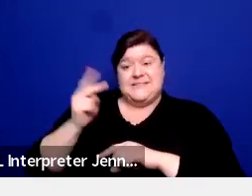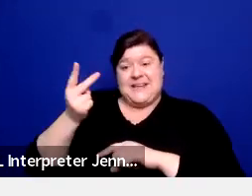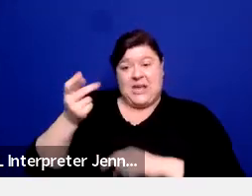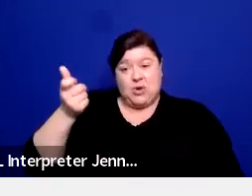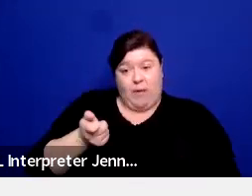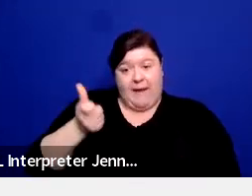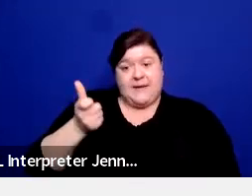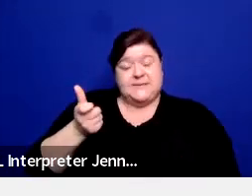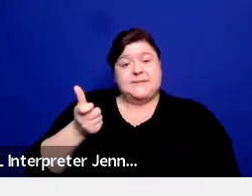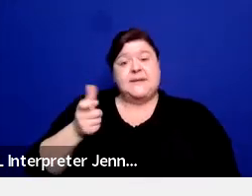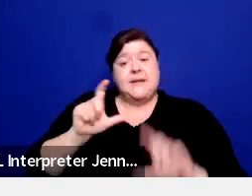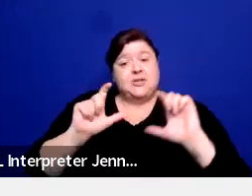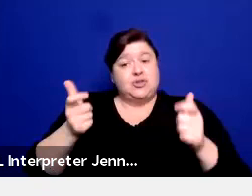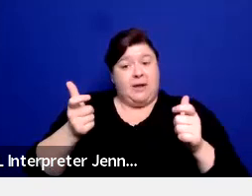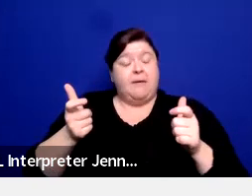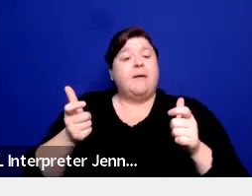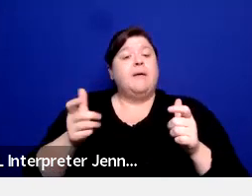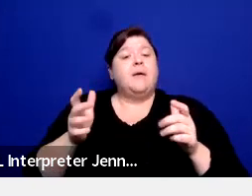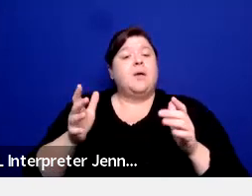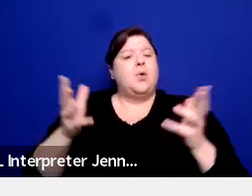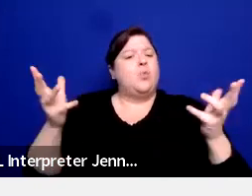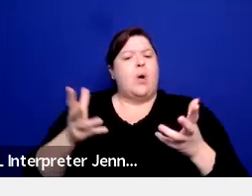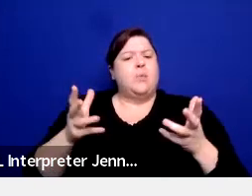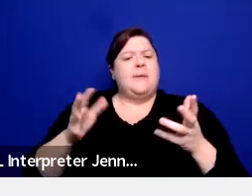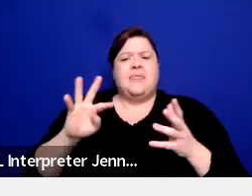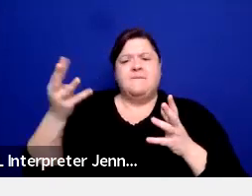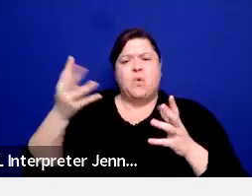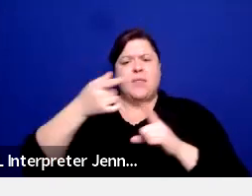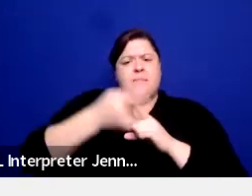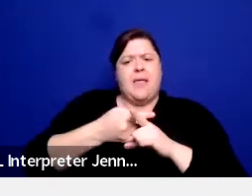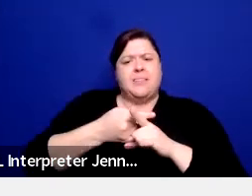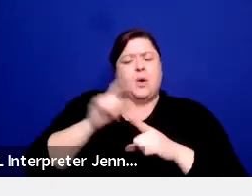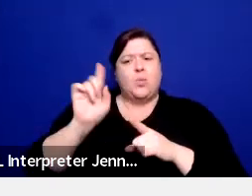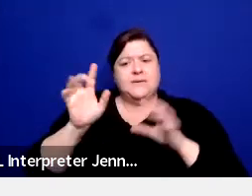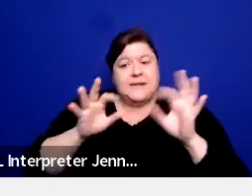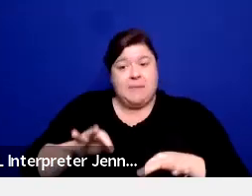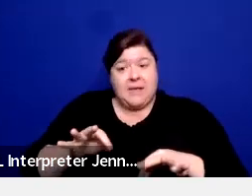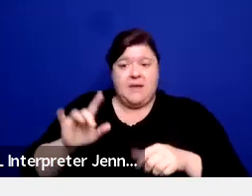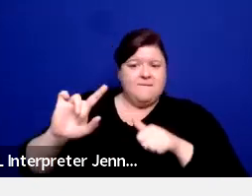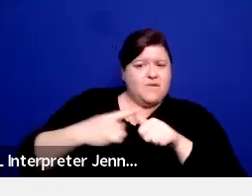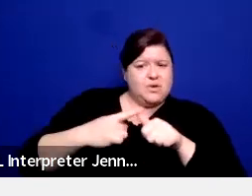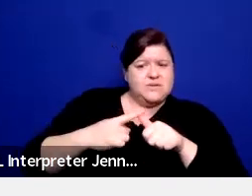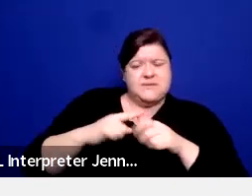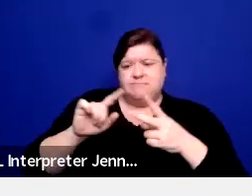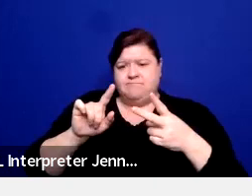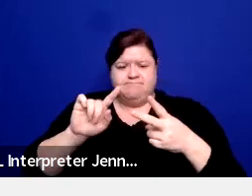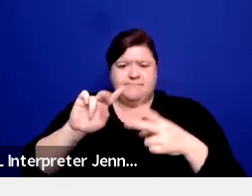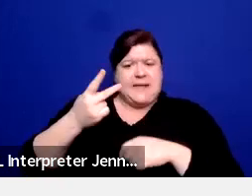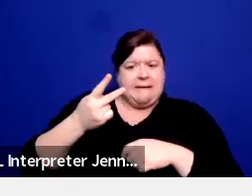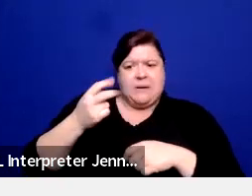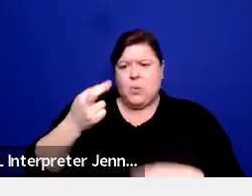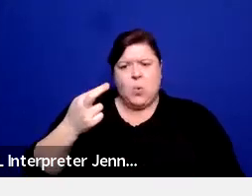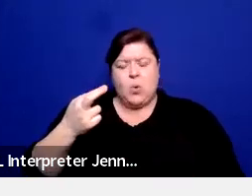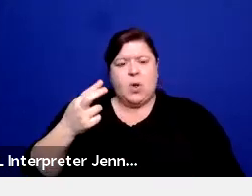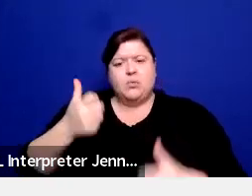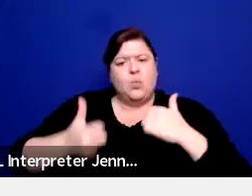find the information of what would be their 4th month? And does that mean, is that the 1st of that month, the 2nd of that month, or